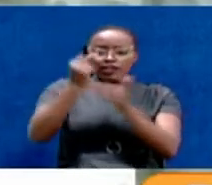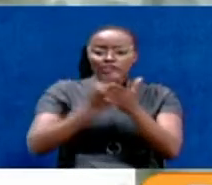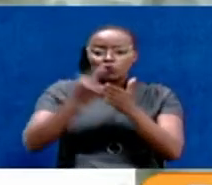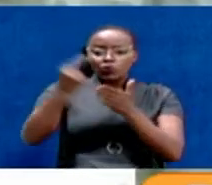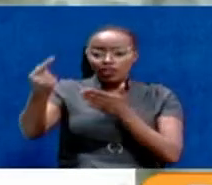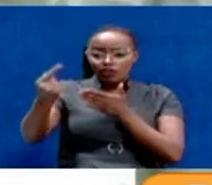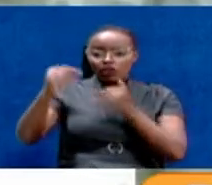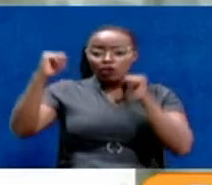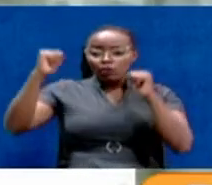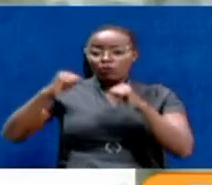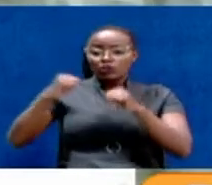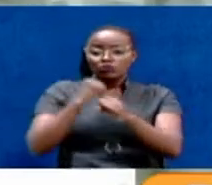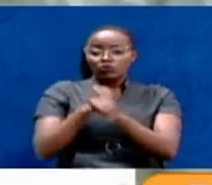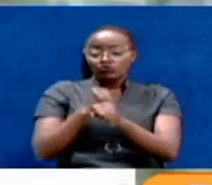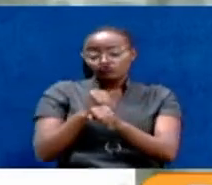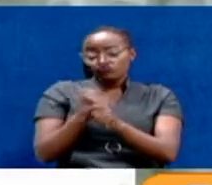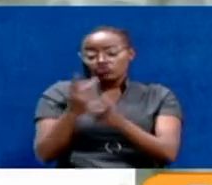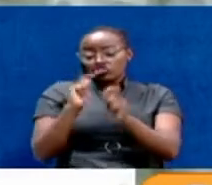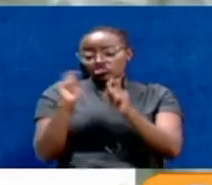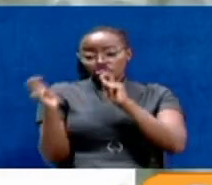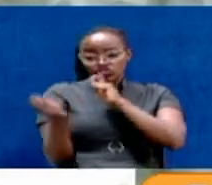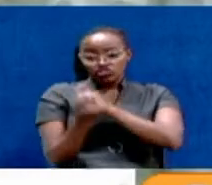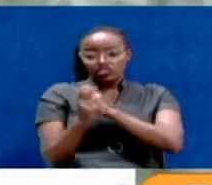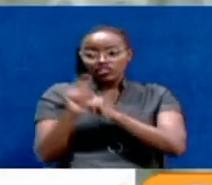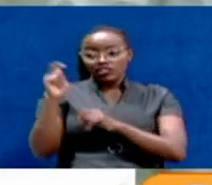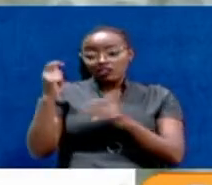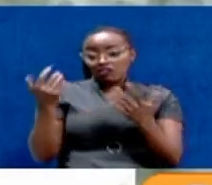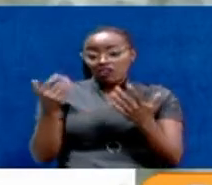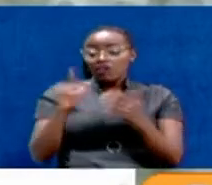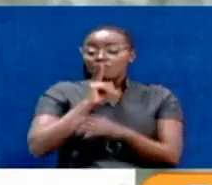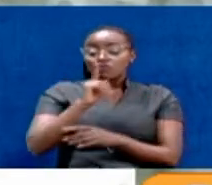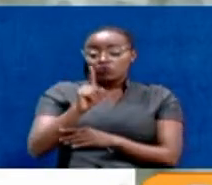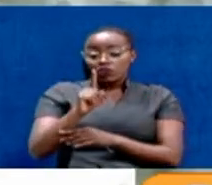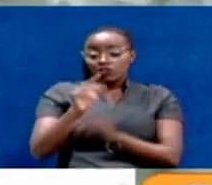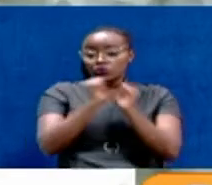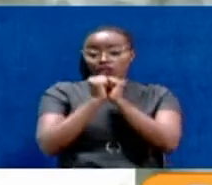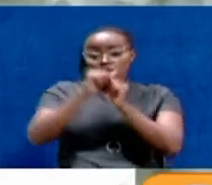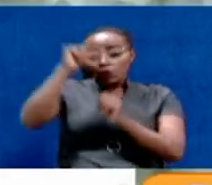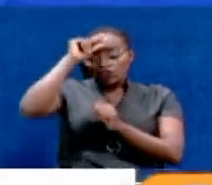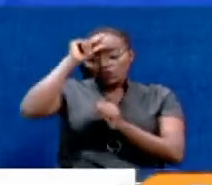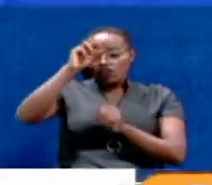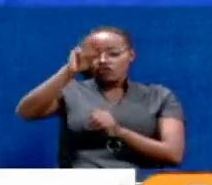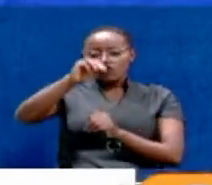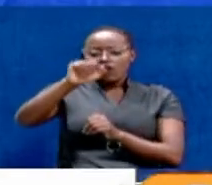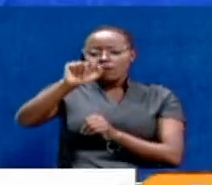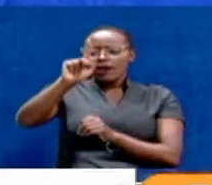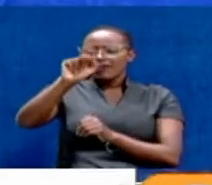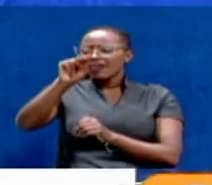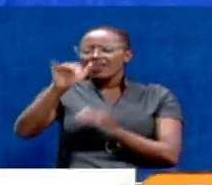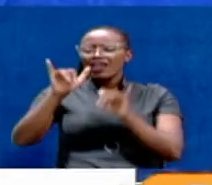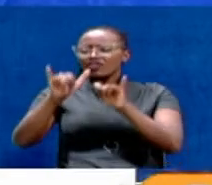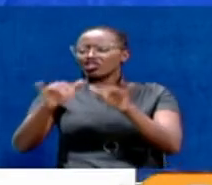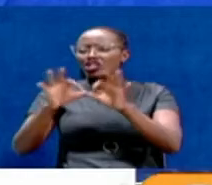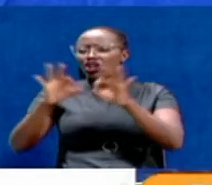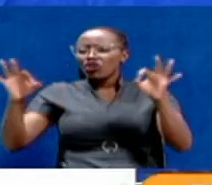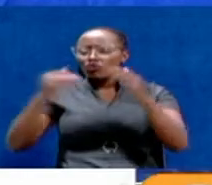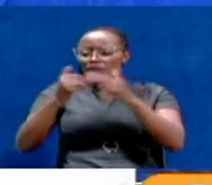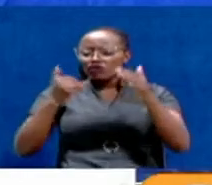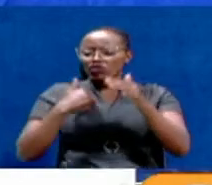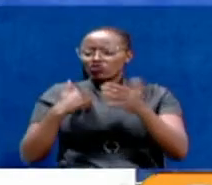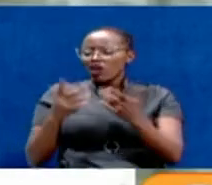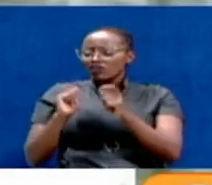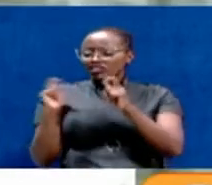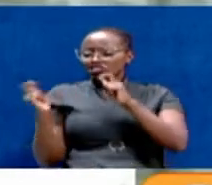week we might be doing crew change in Kenya. I'm very sure with the government. Makena, how long have they been away before you do the crew change?